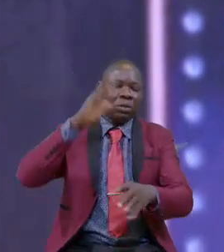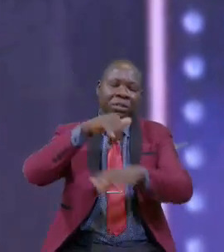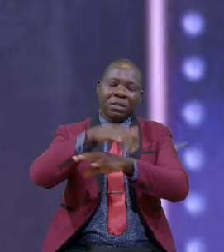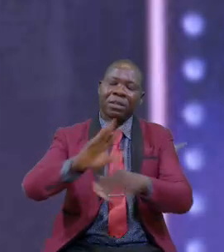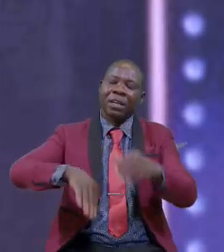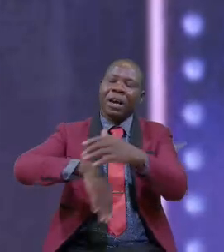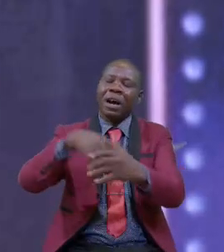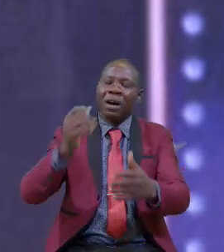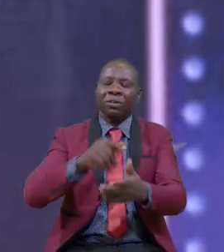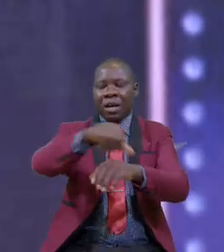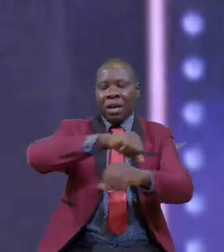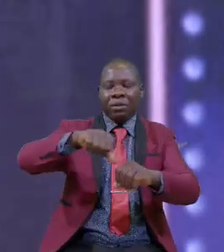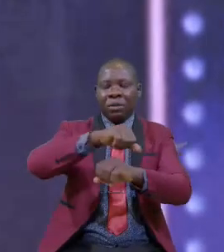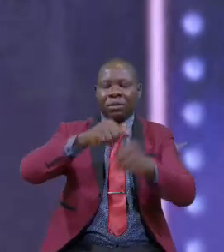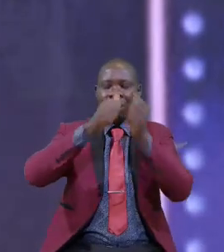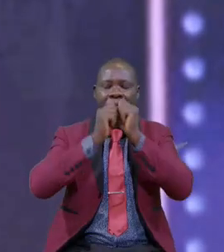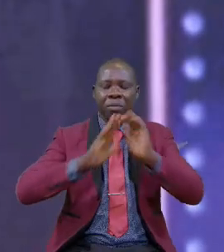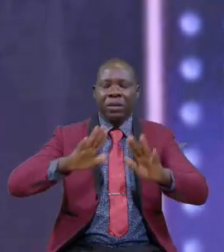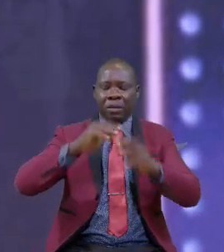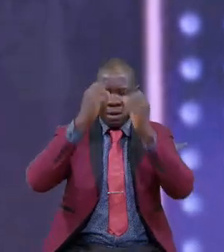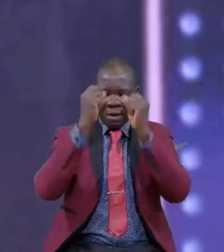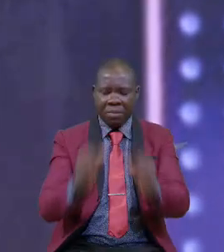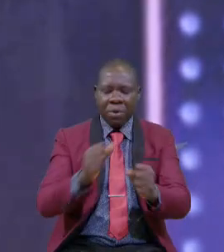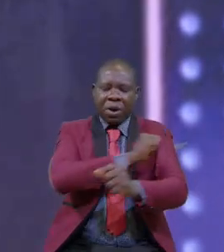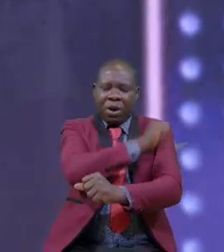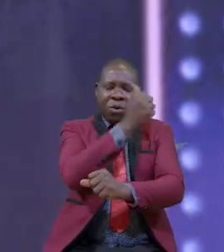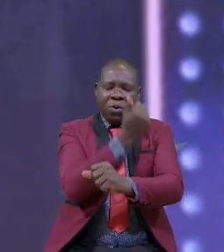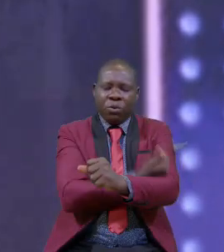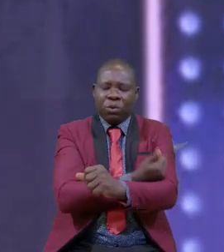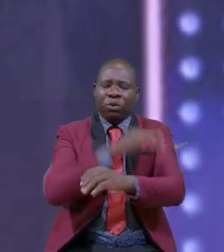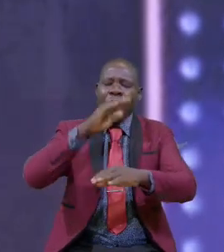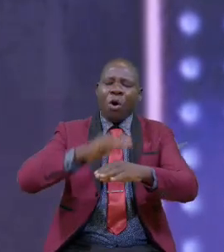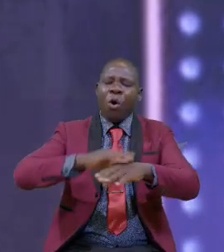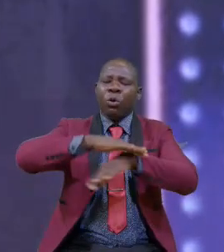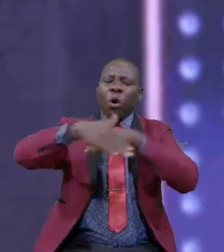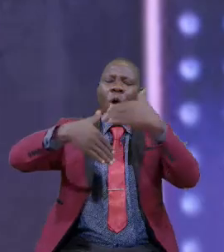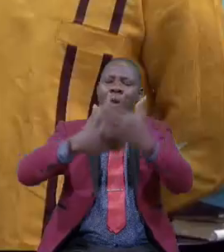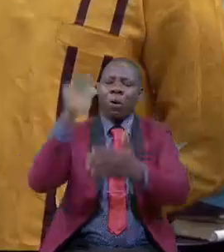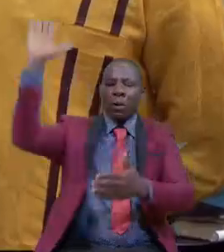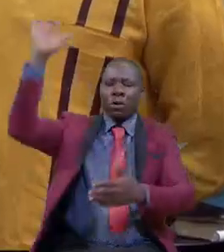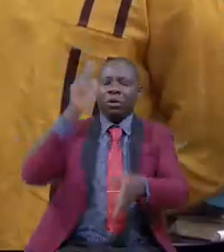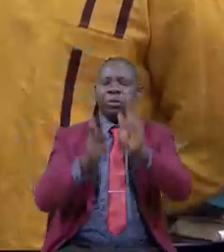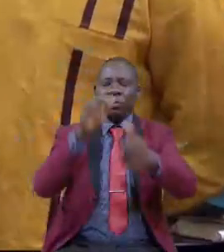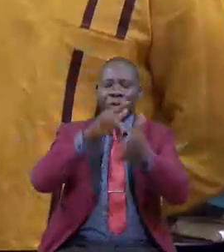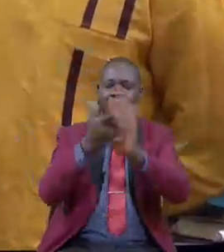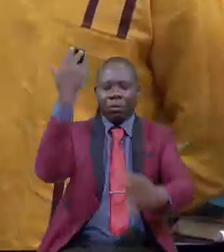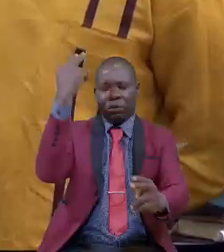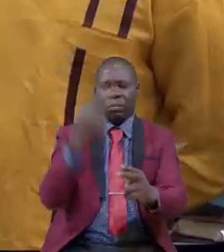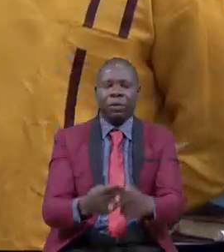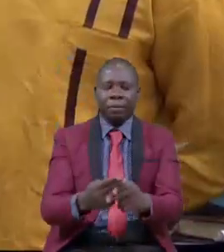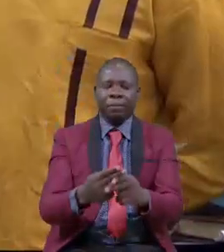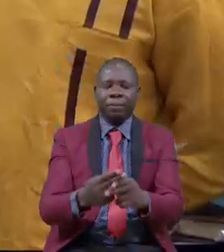power and authority upon your people in Jesus' name.